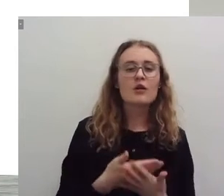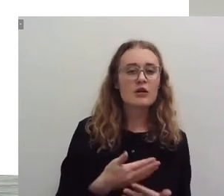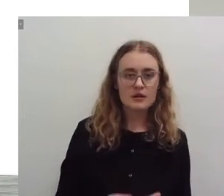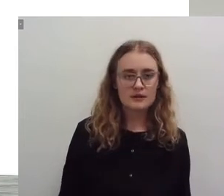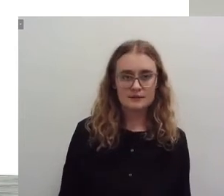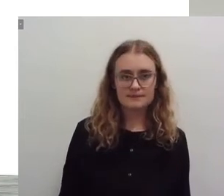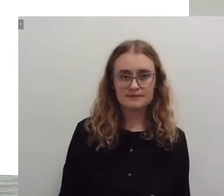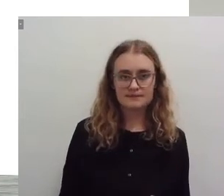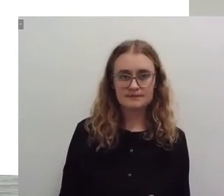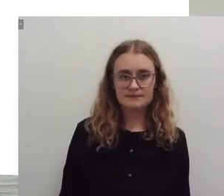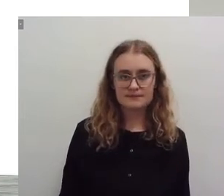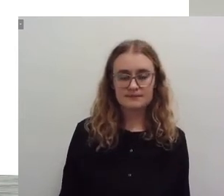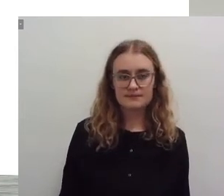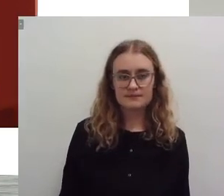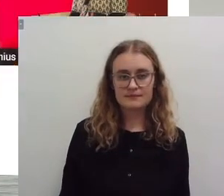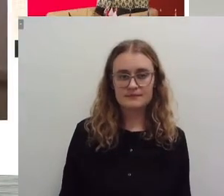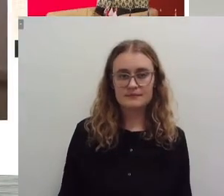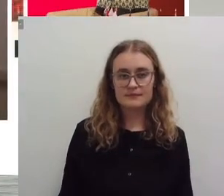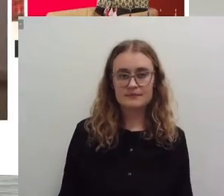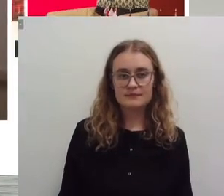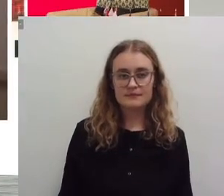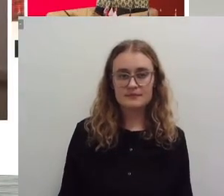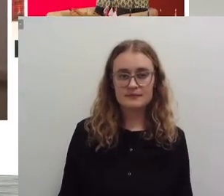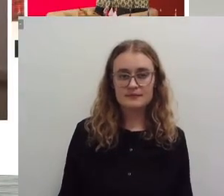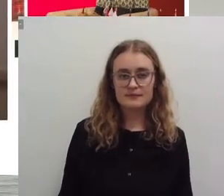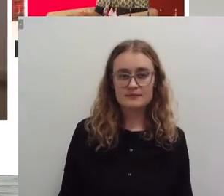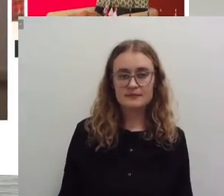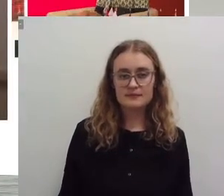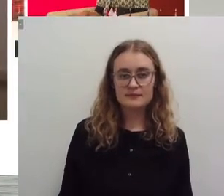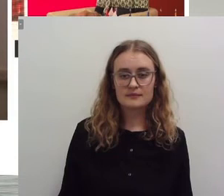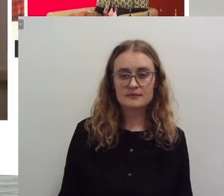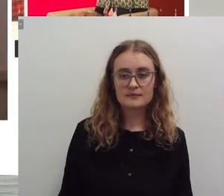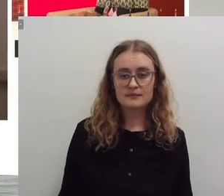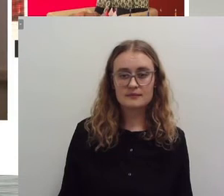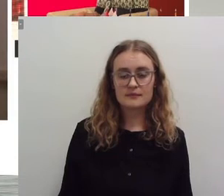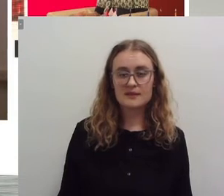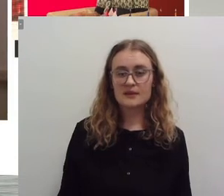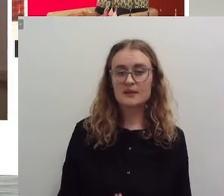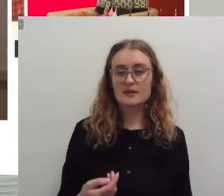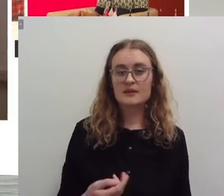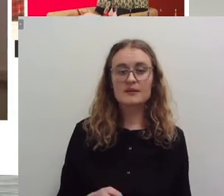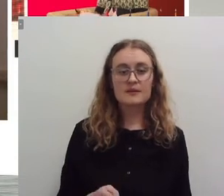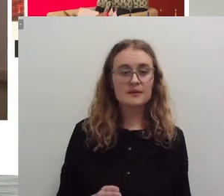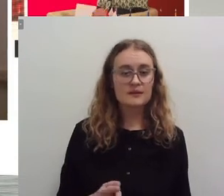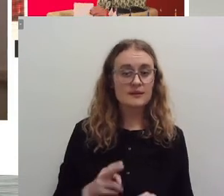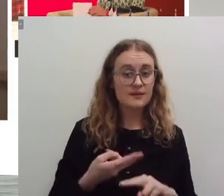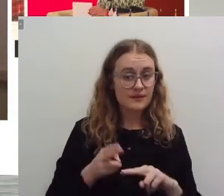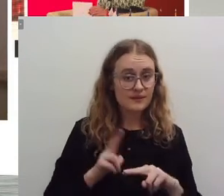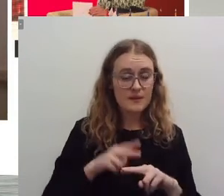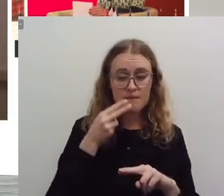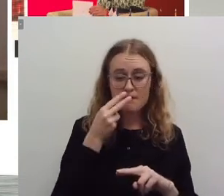we see the power in the networks and in the collaboration of NGOs and public